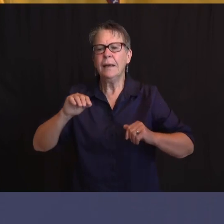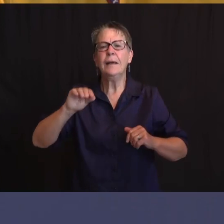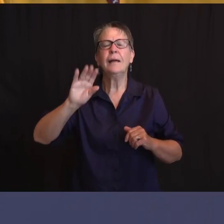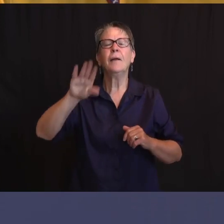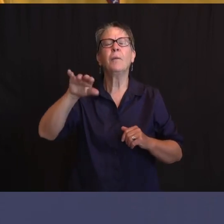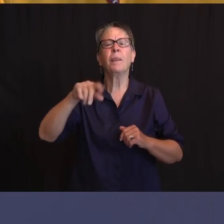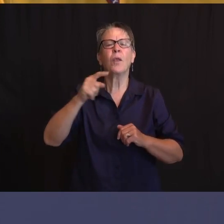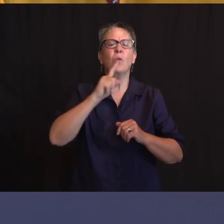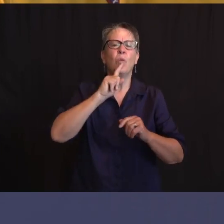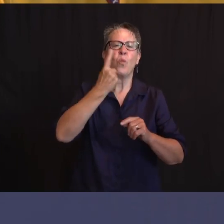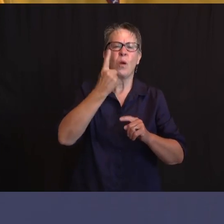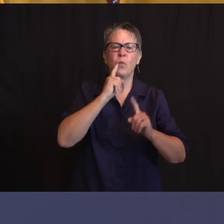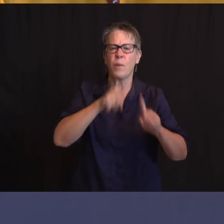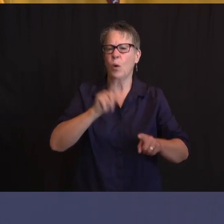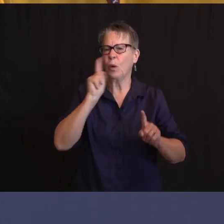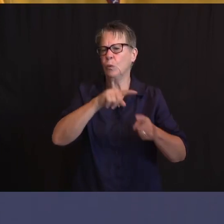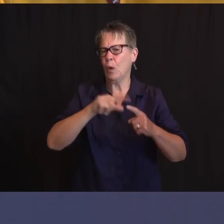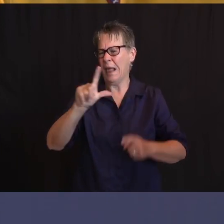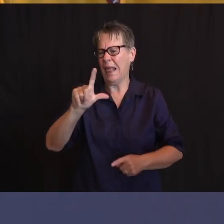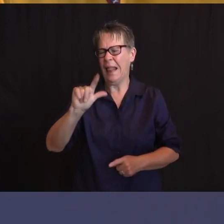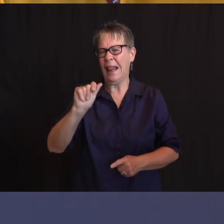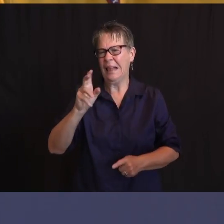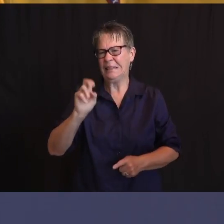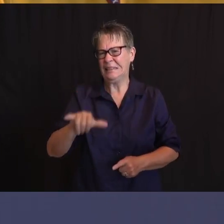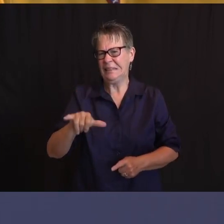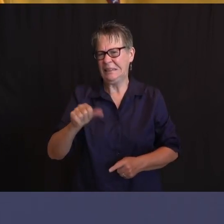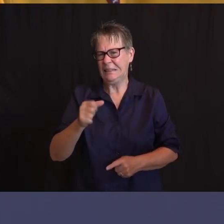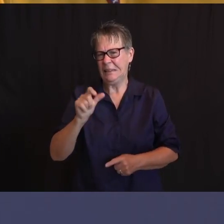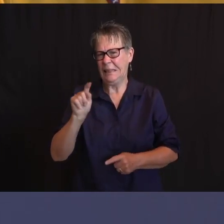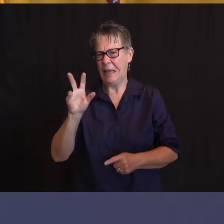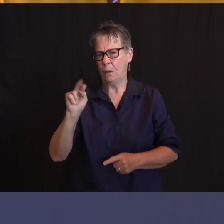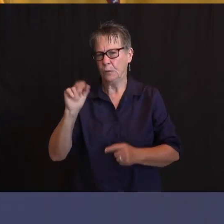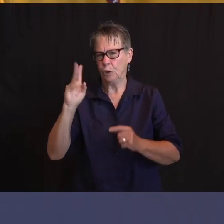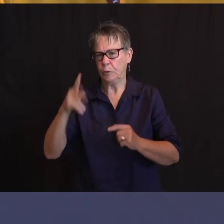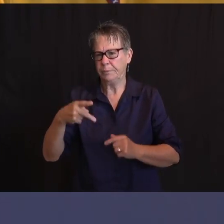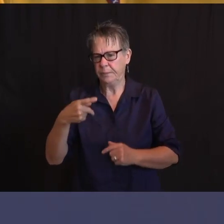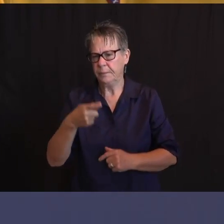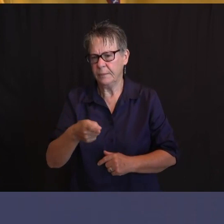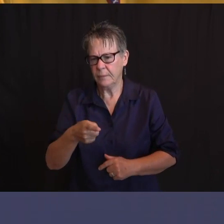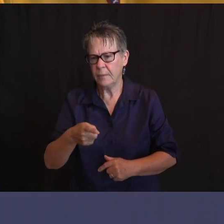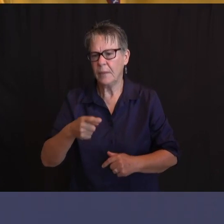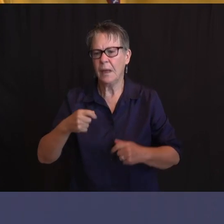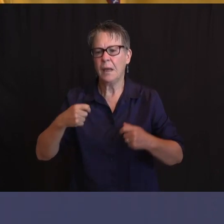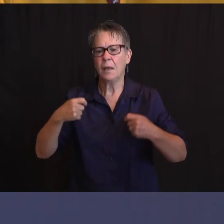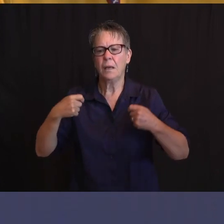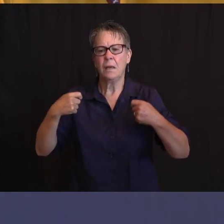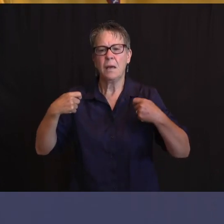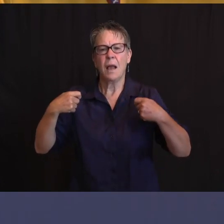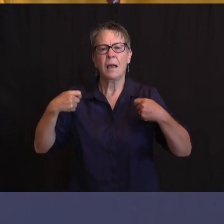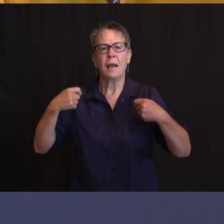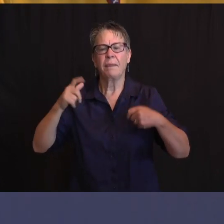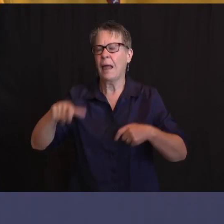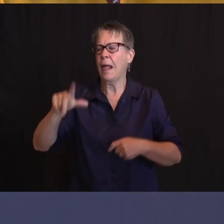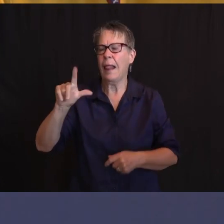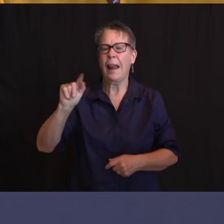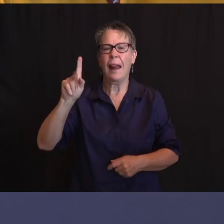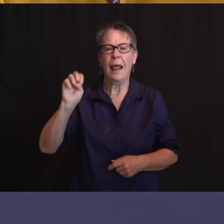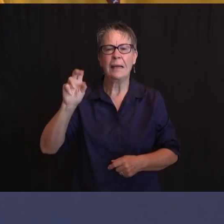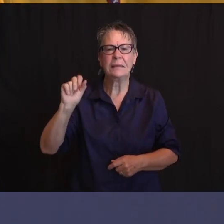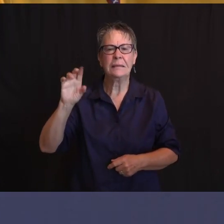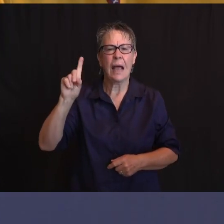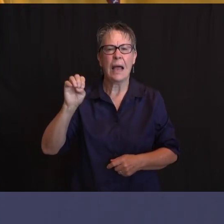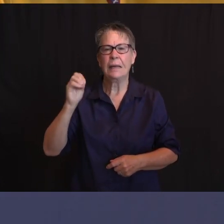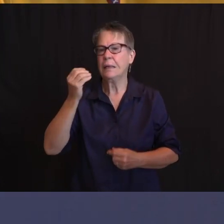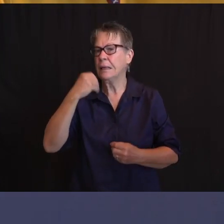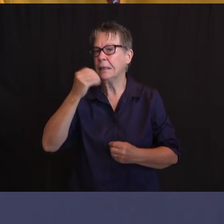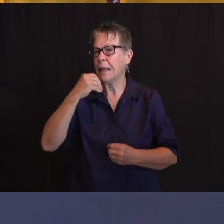there was a significant law enforcement presence, as well as a locksmith. Is your administration sending a message to this, not only